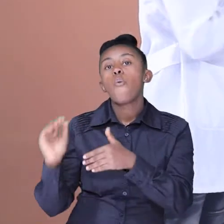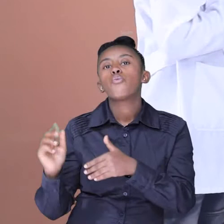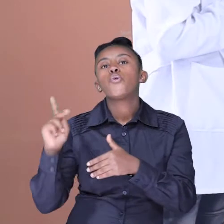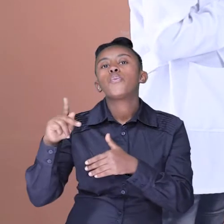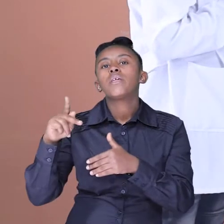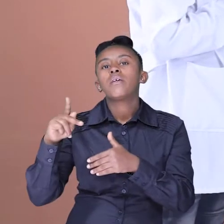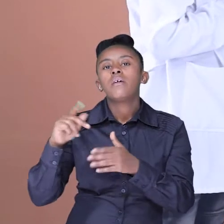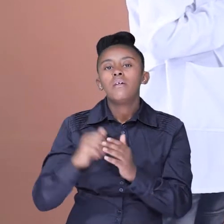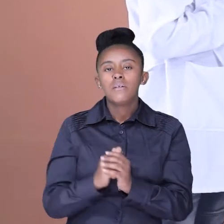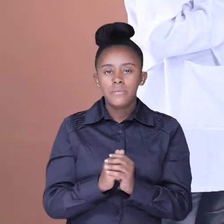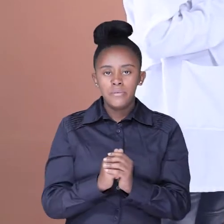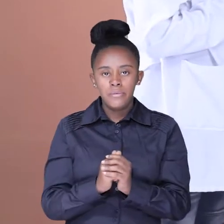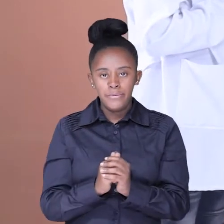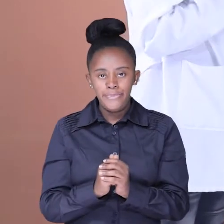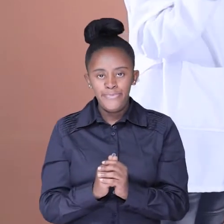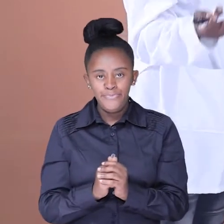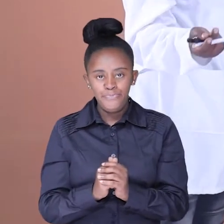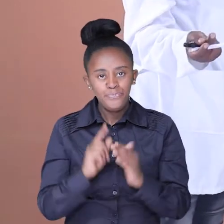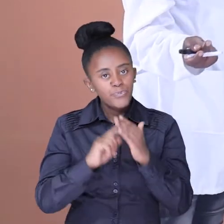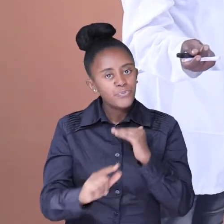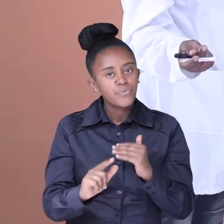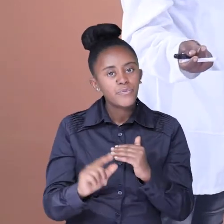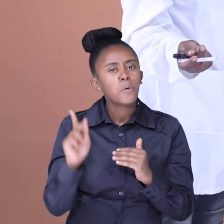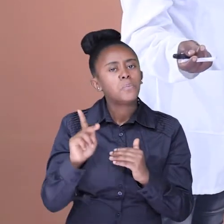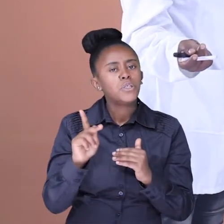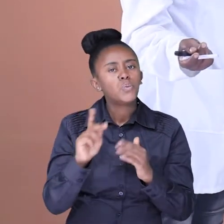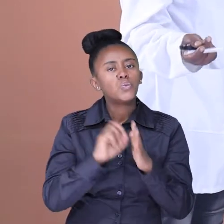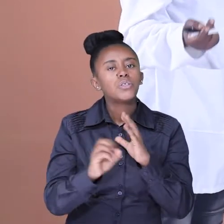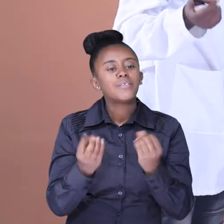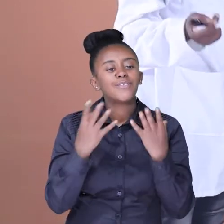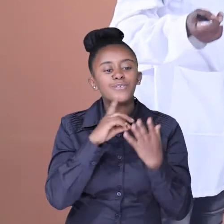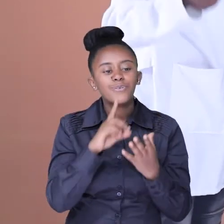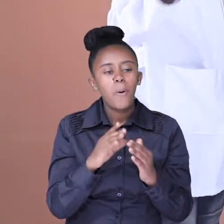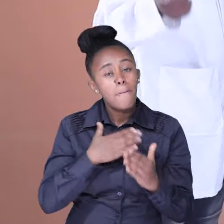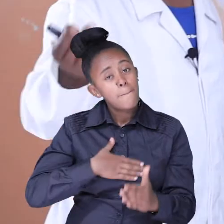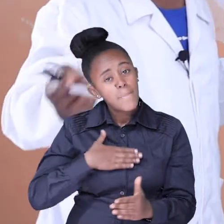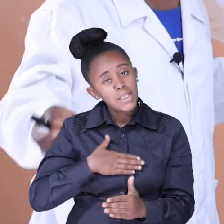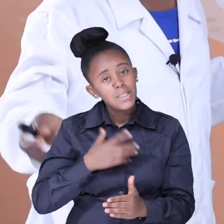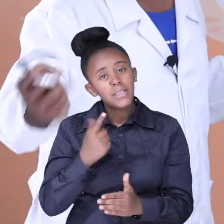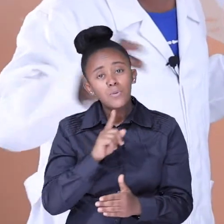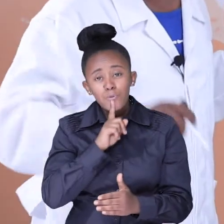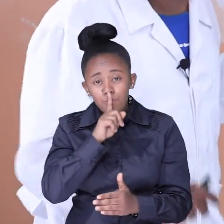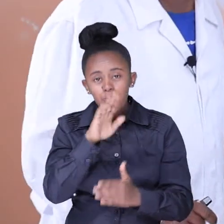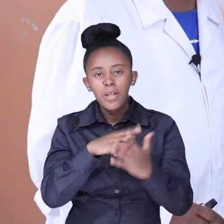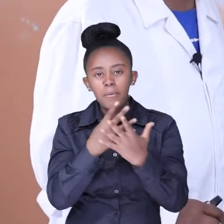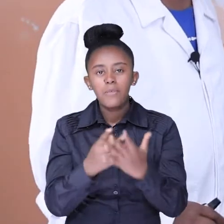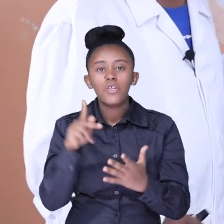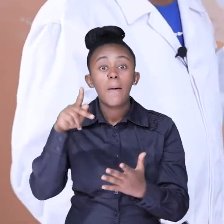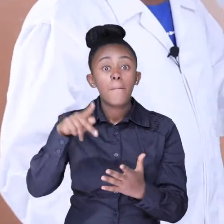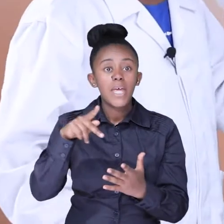P. The student, what is the value of P? Please find the truth table for the